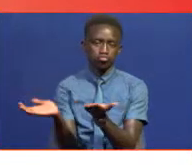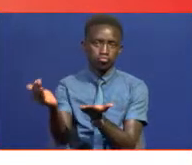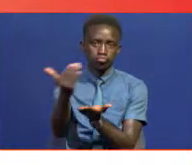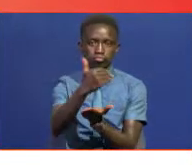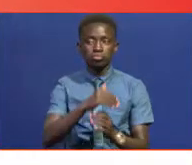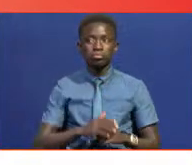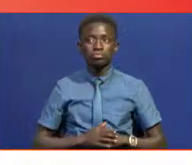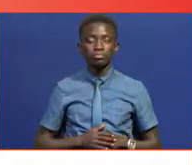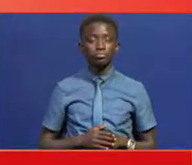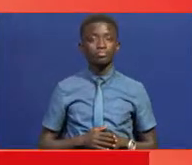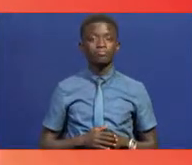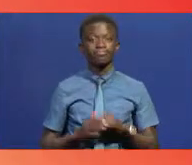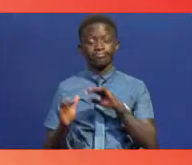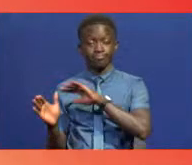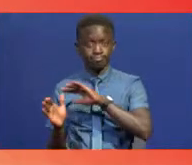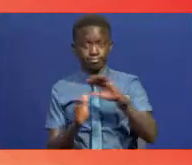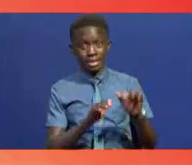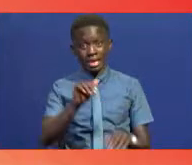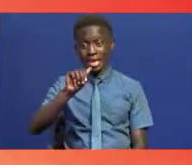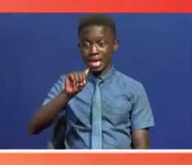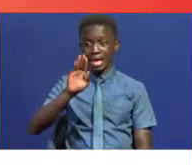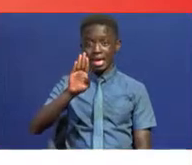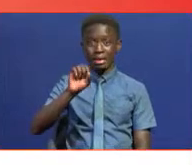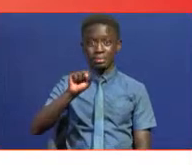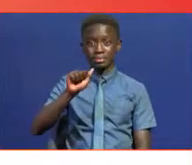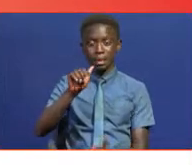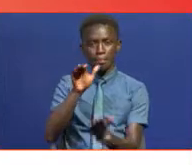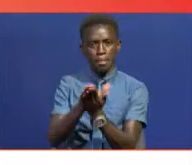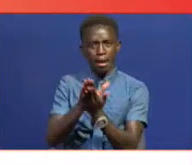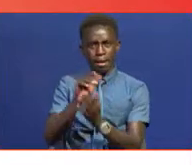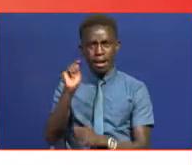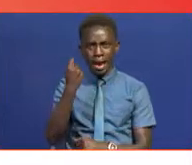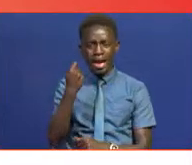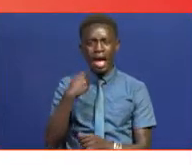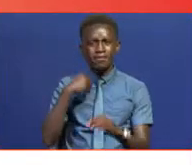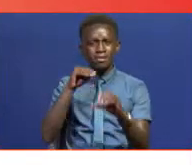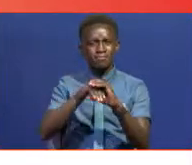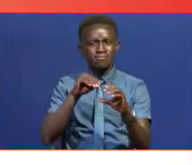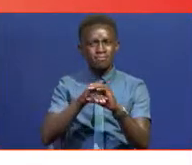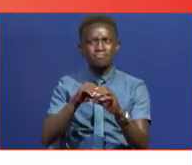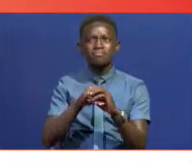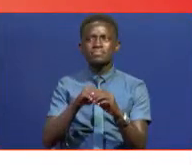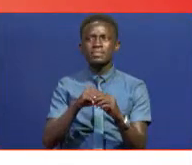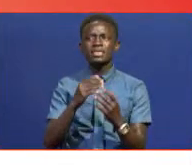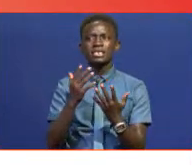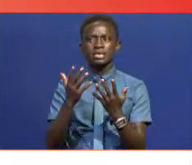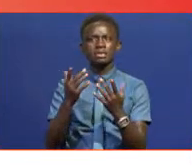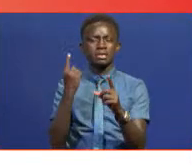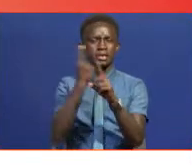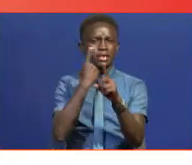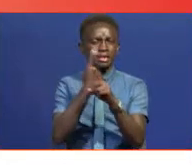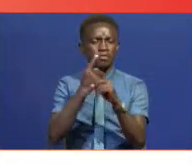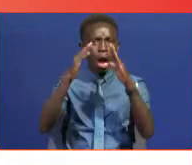Absa Kenya says it has invested 18 billion shillings in various real estate projects, among them affordable housing and